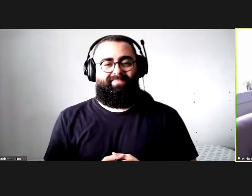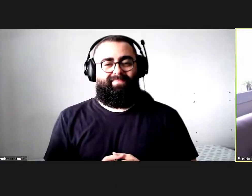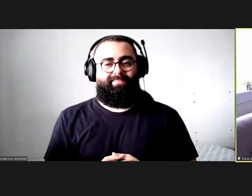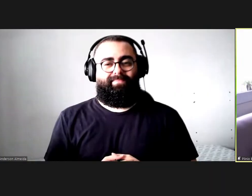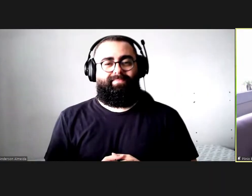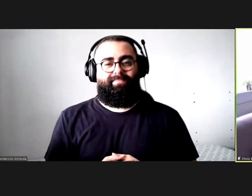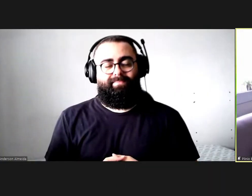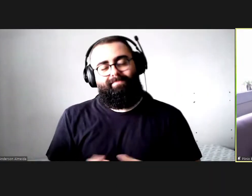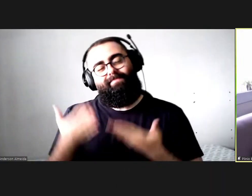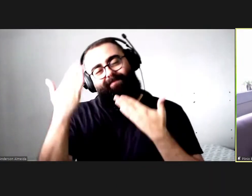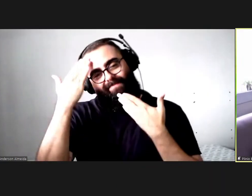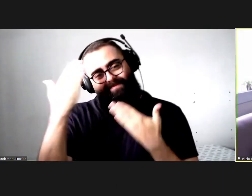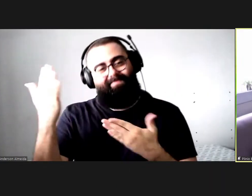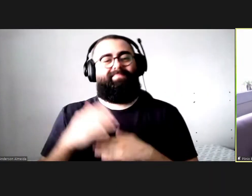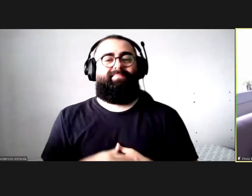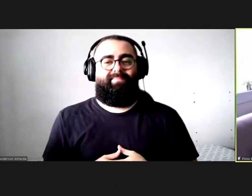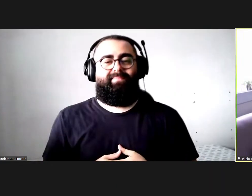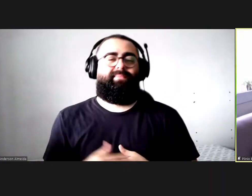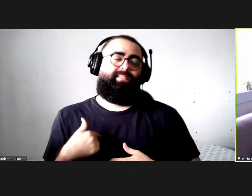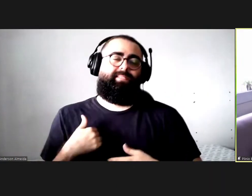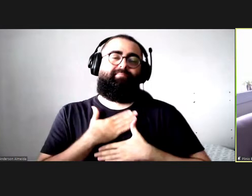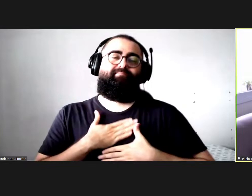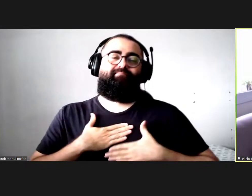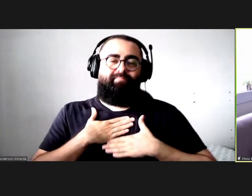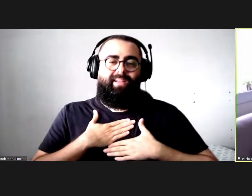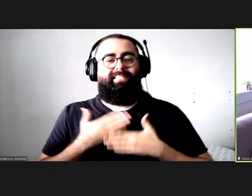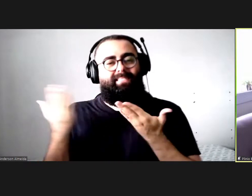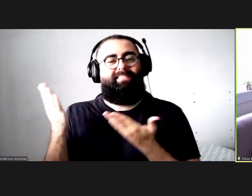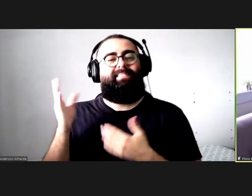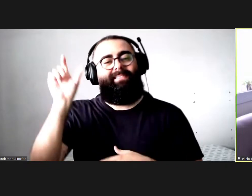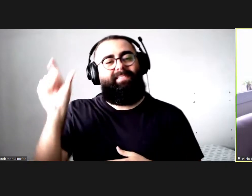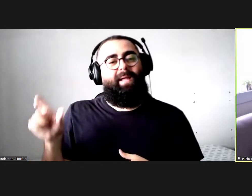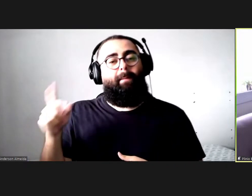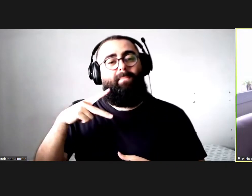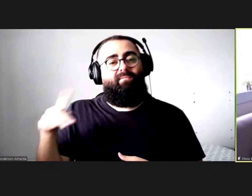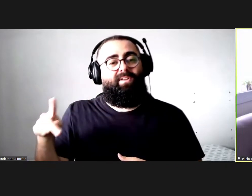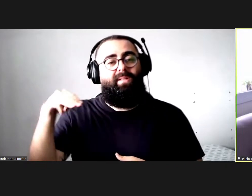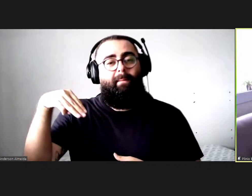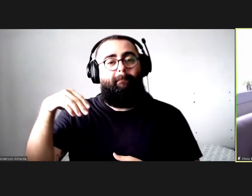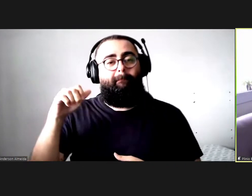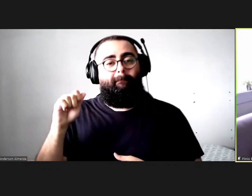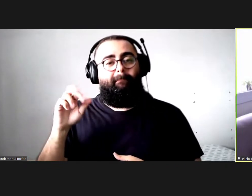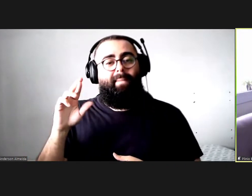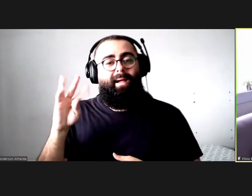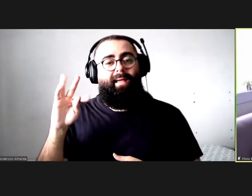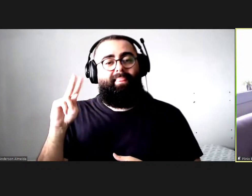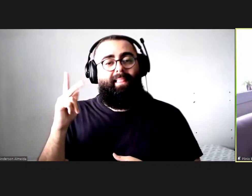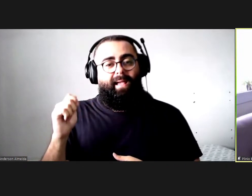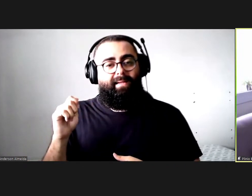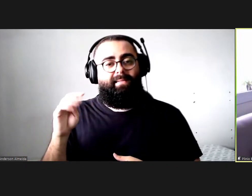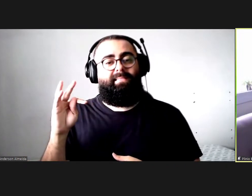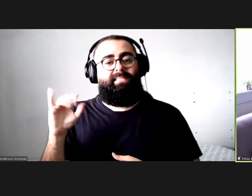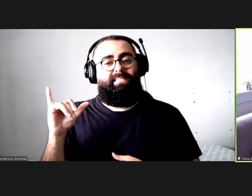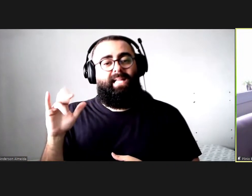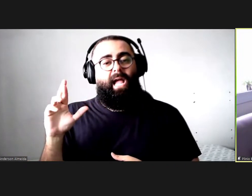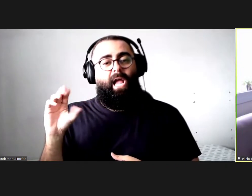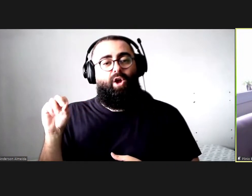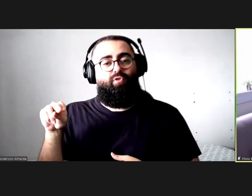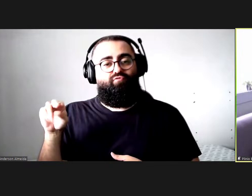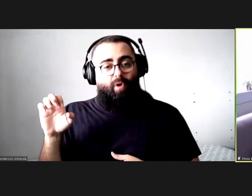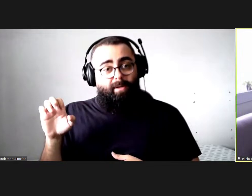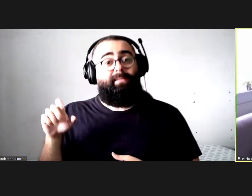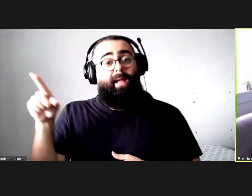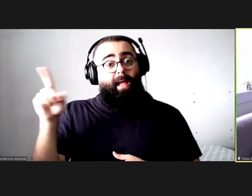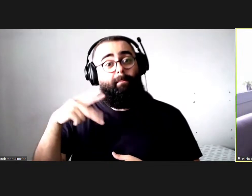great pleasure to introduce to you Professor Martha Tyrone, who is assistant professor from the Department of